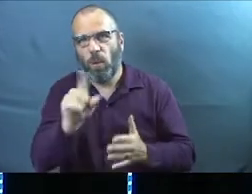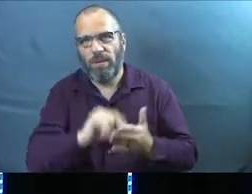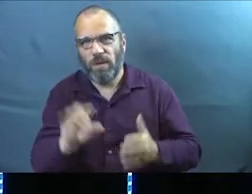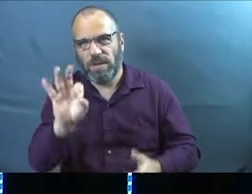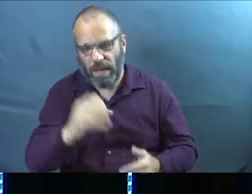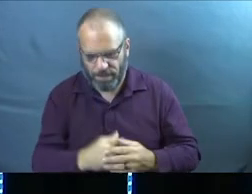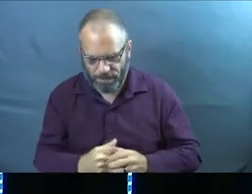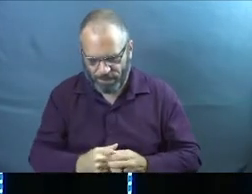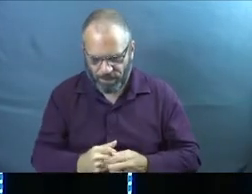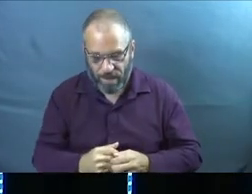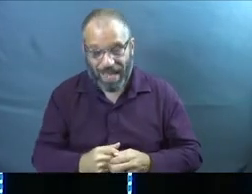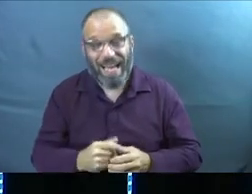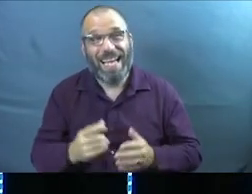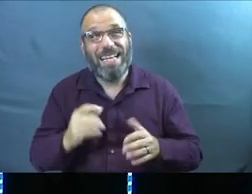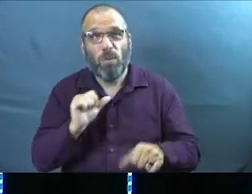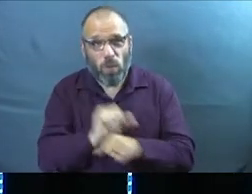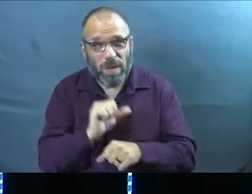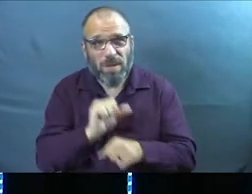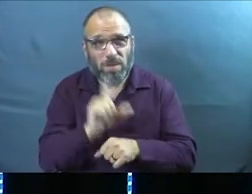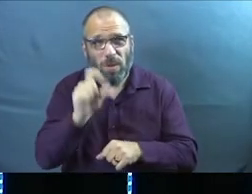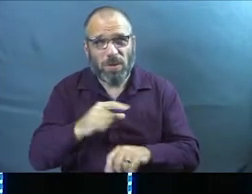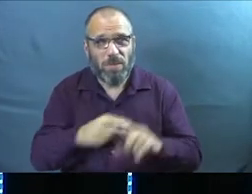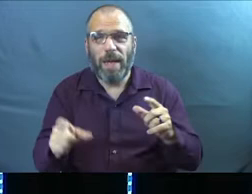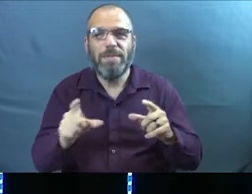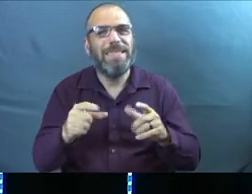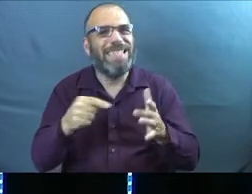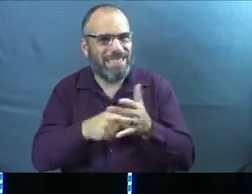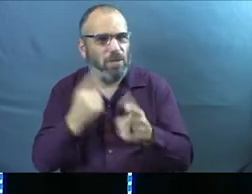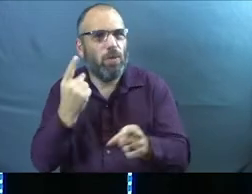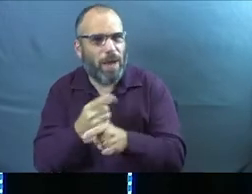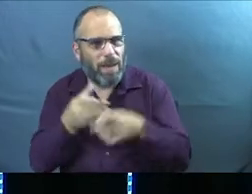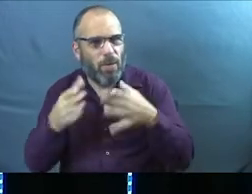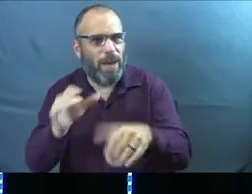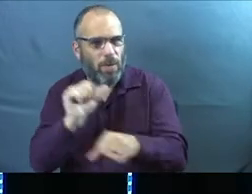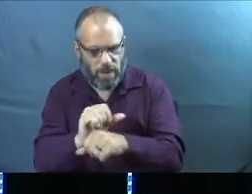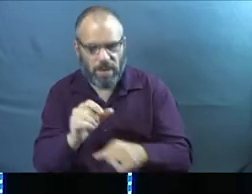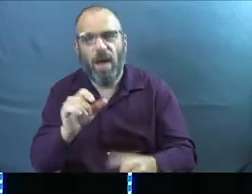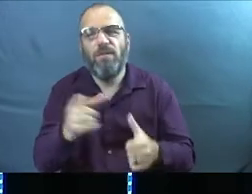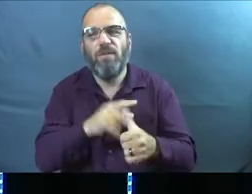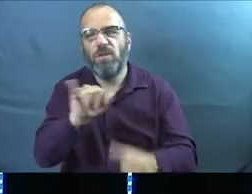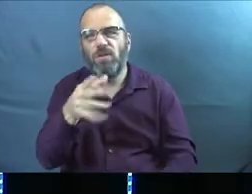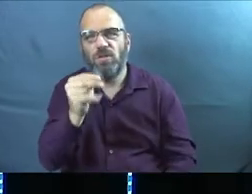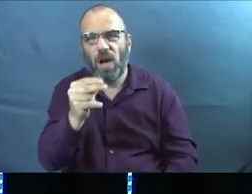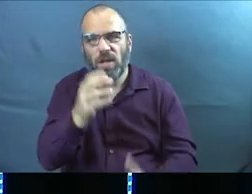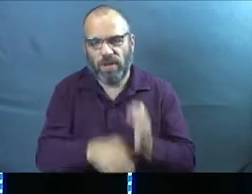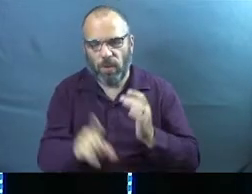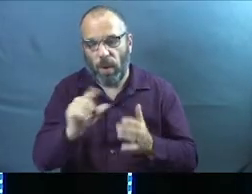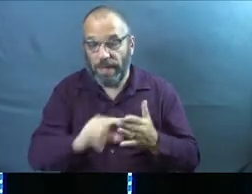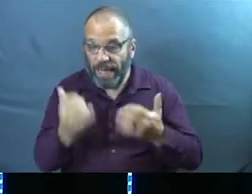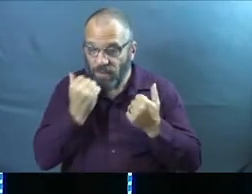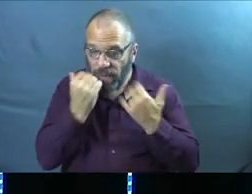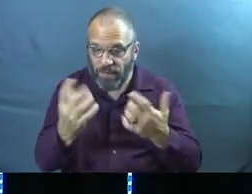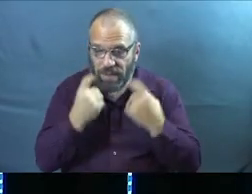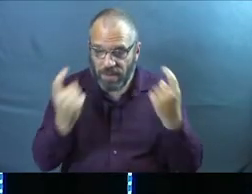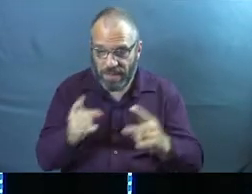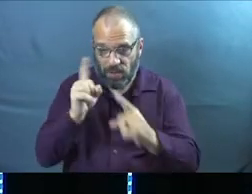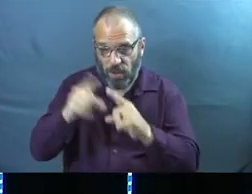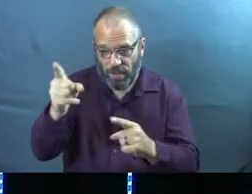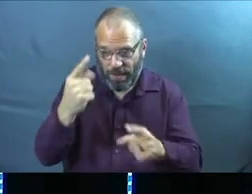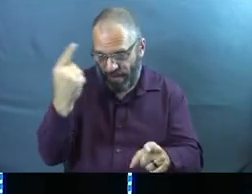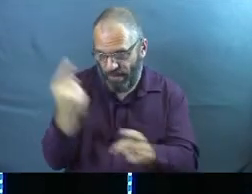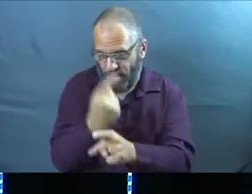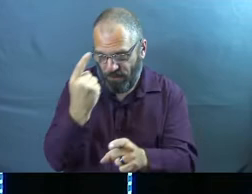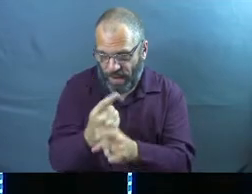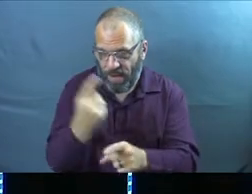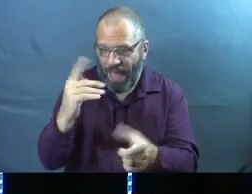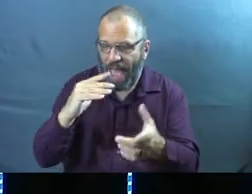supposed to work. Sometimes it doesn't work, and here's how it's supposed to work. 1 John 1:9 says, but if we confess our sins to him, he is